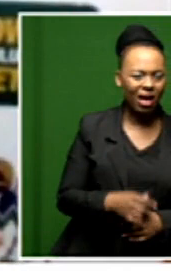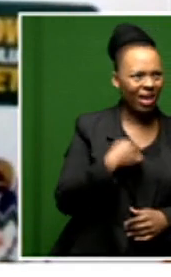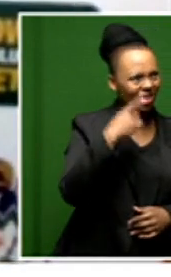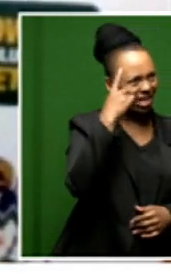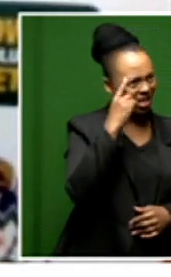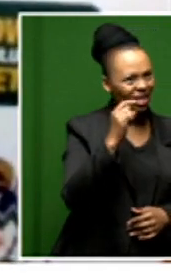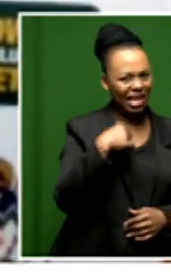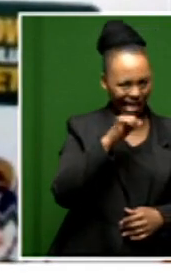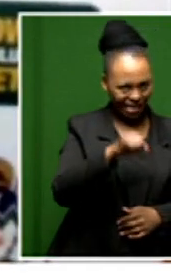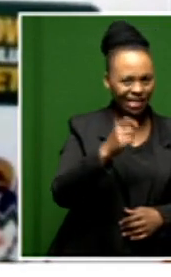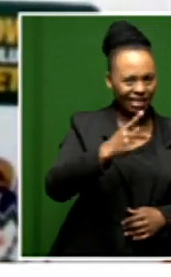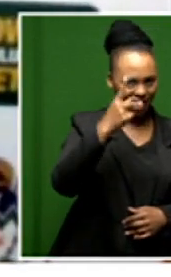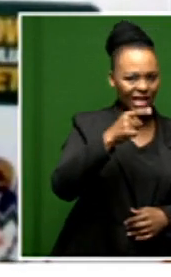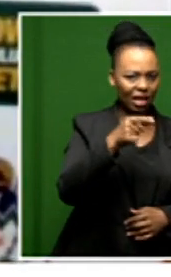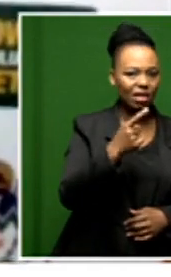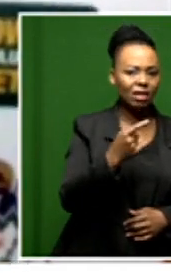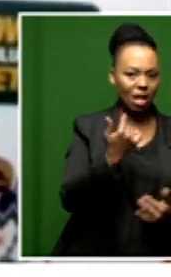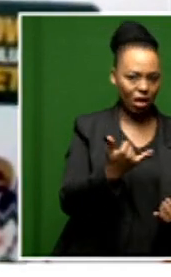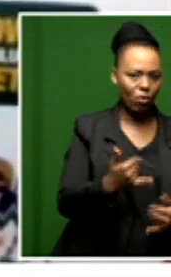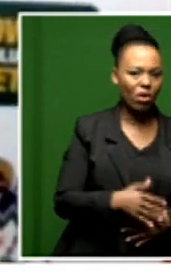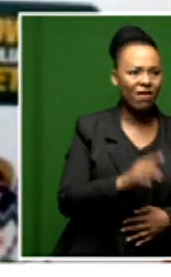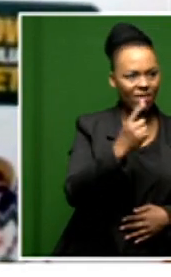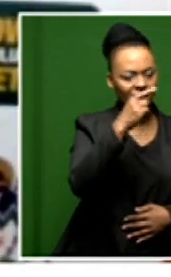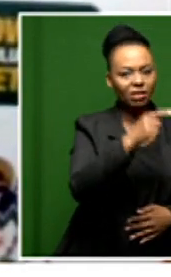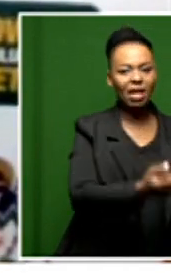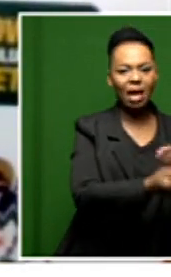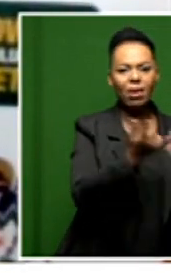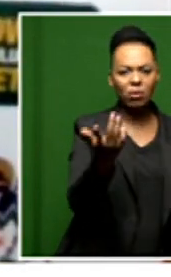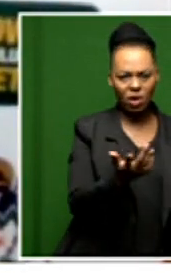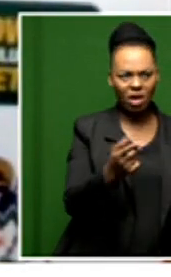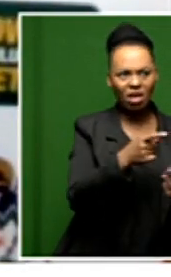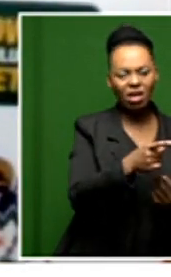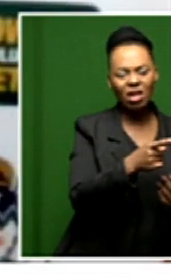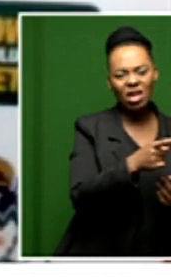Egypt, and this is the second one. The